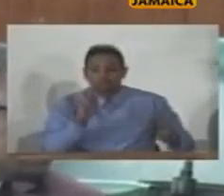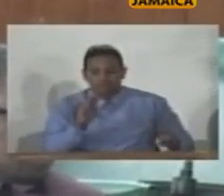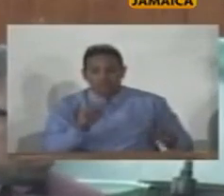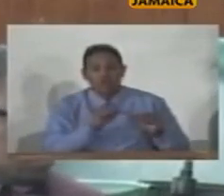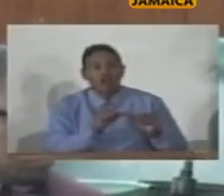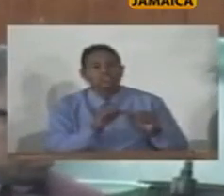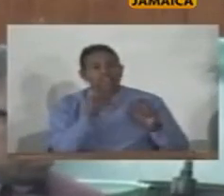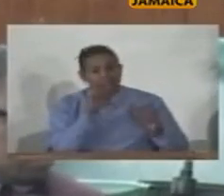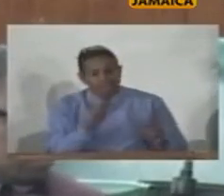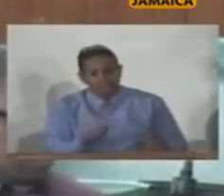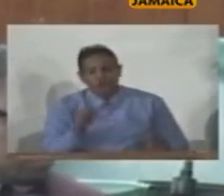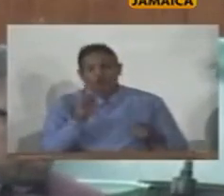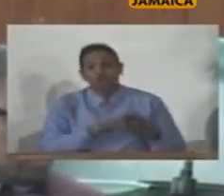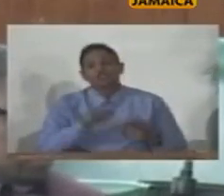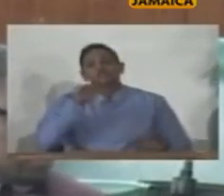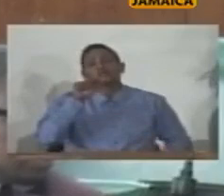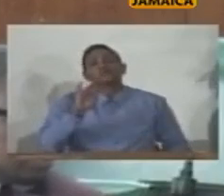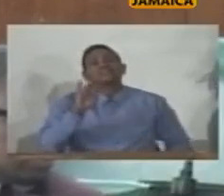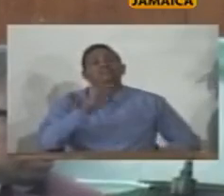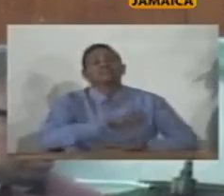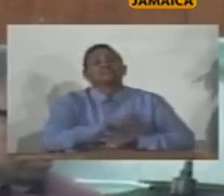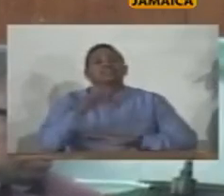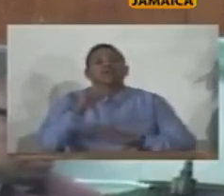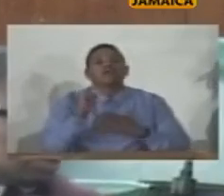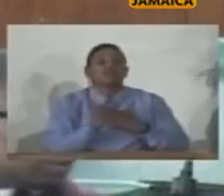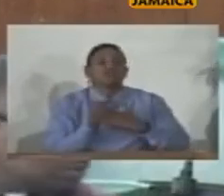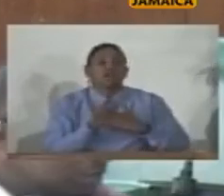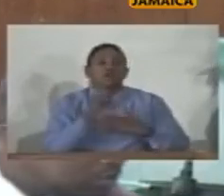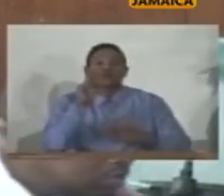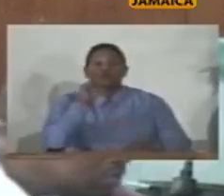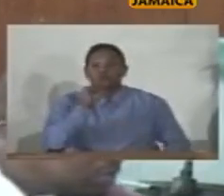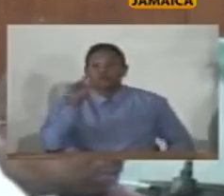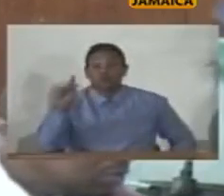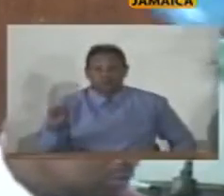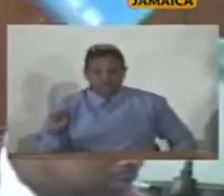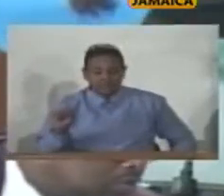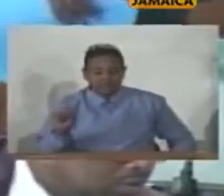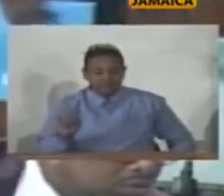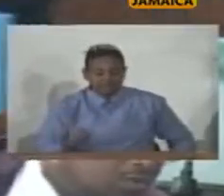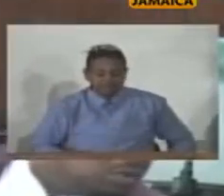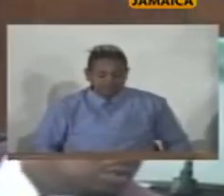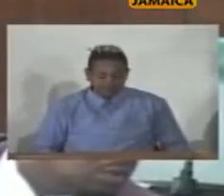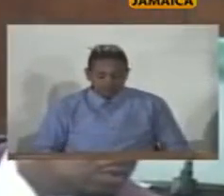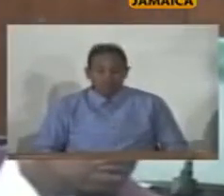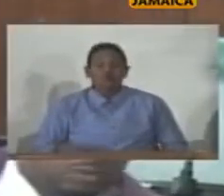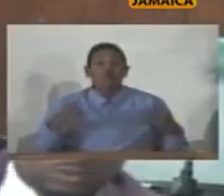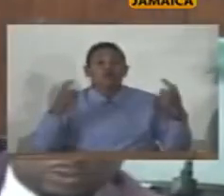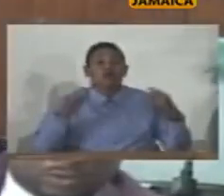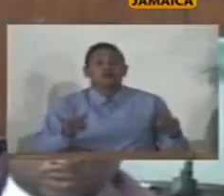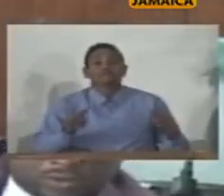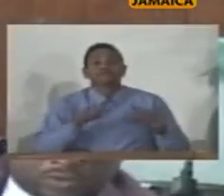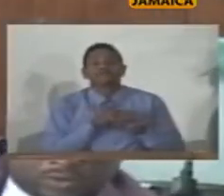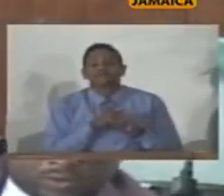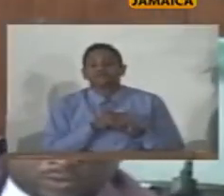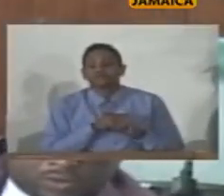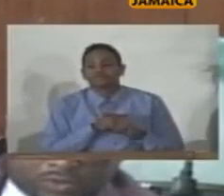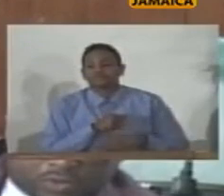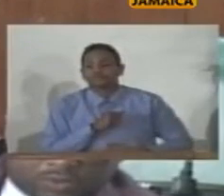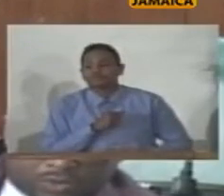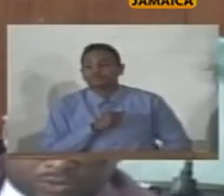force until the 27th day of January 2020. And whereas it